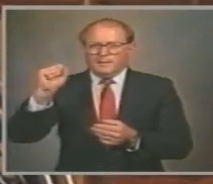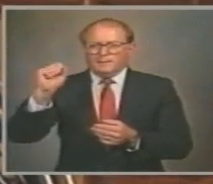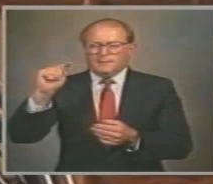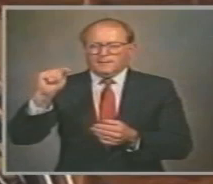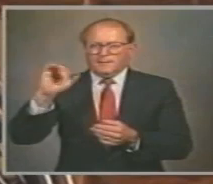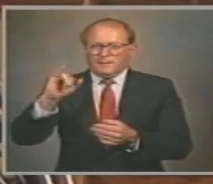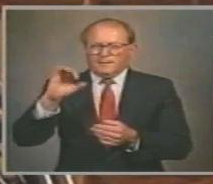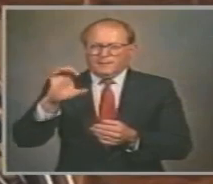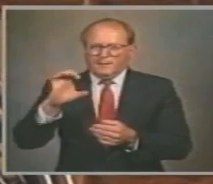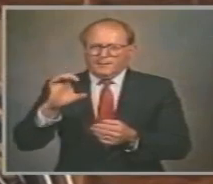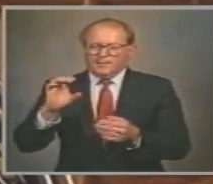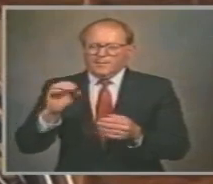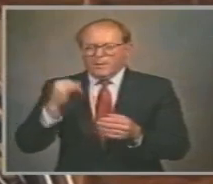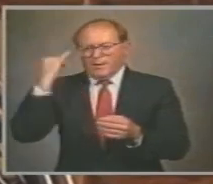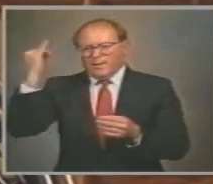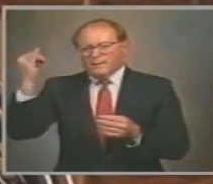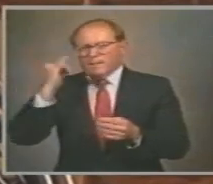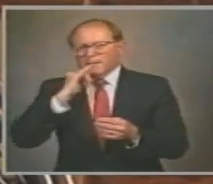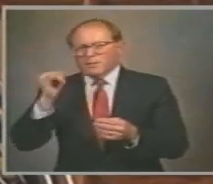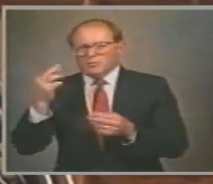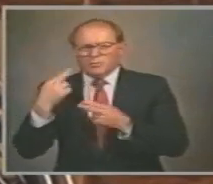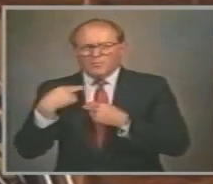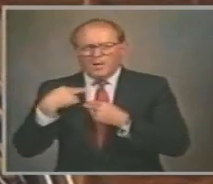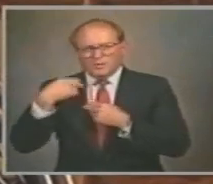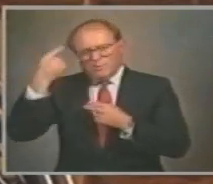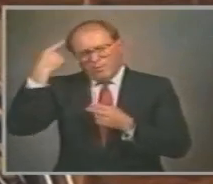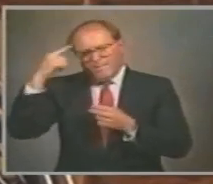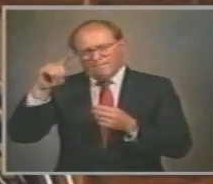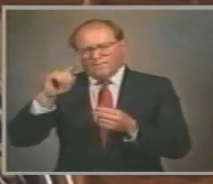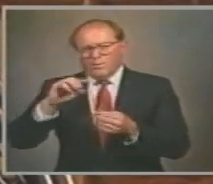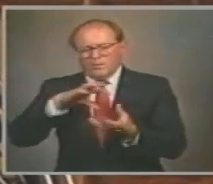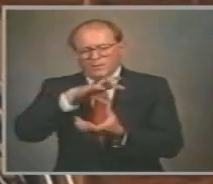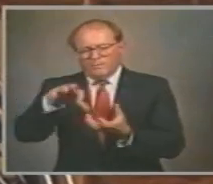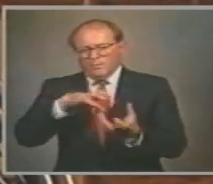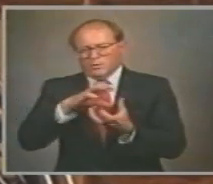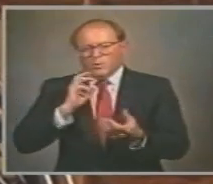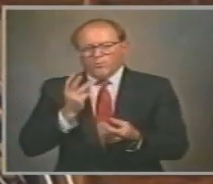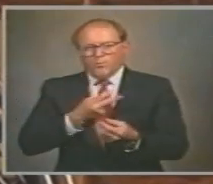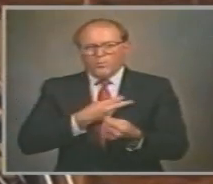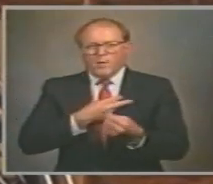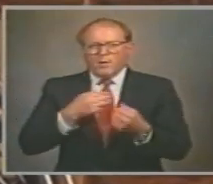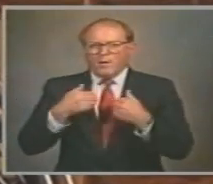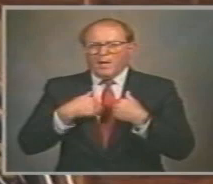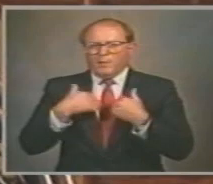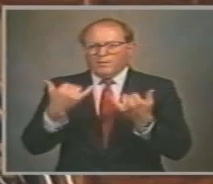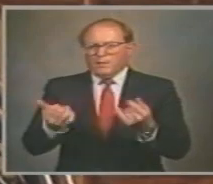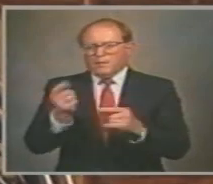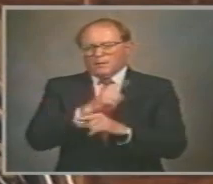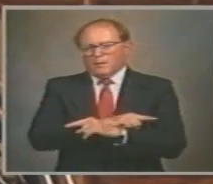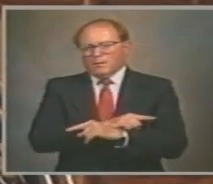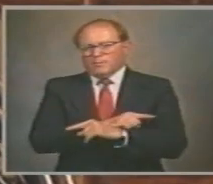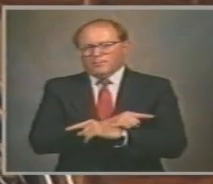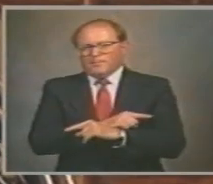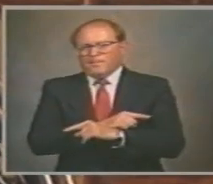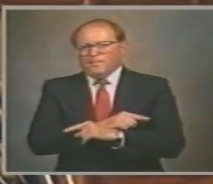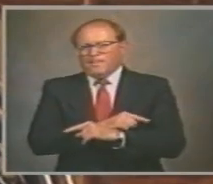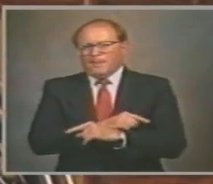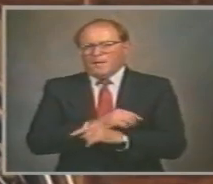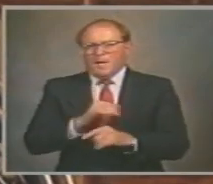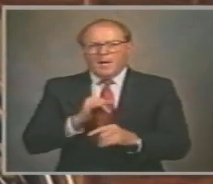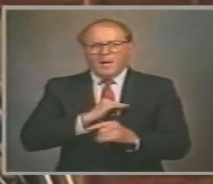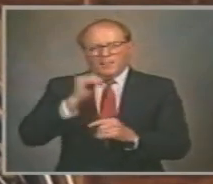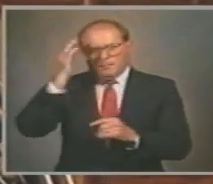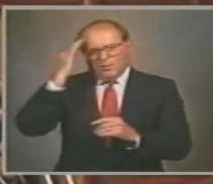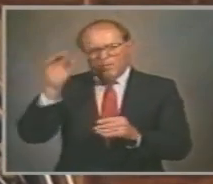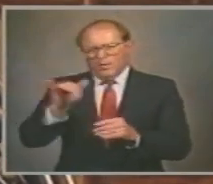is directly responsible for the chaotic conditions we're experiencing in our society right now. And I'm just